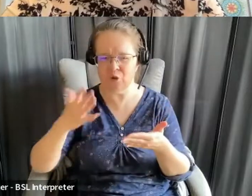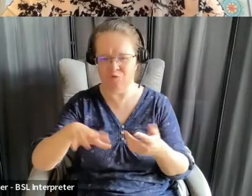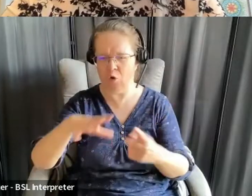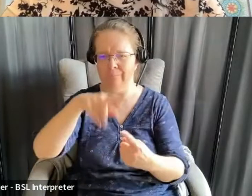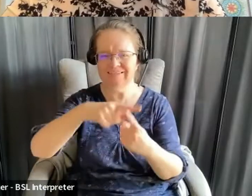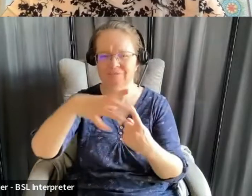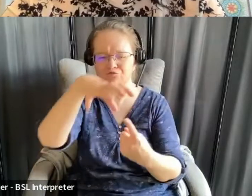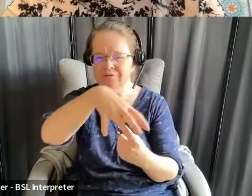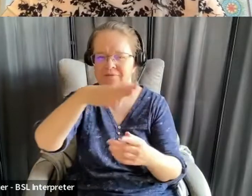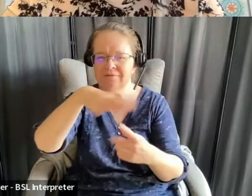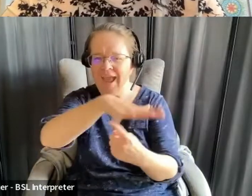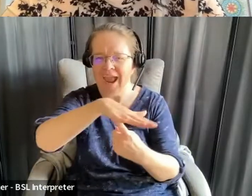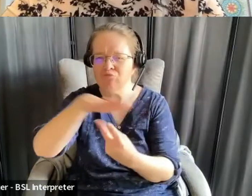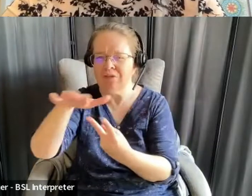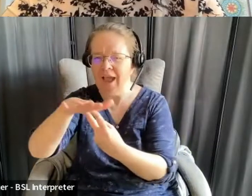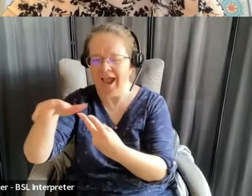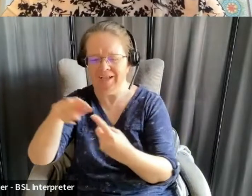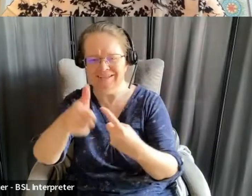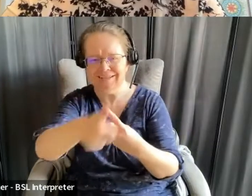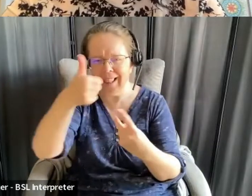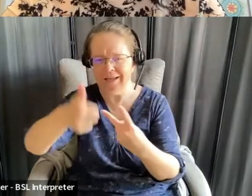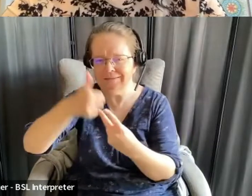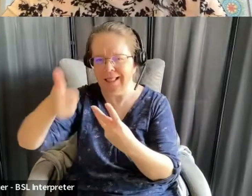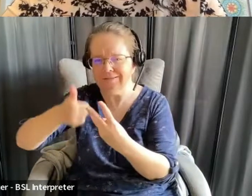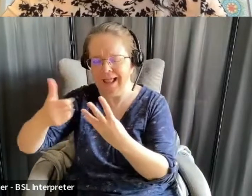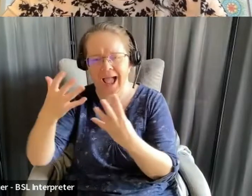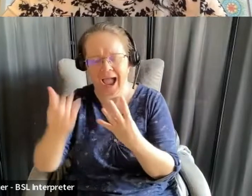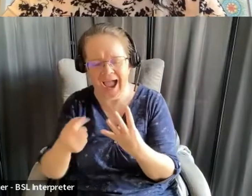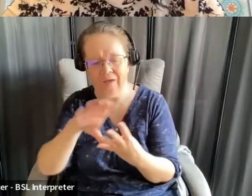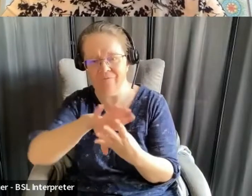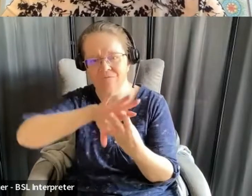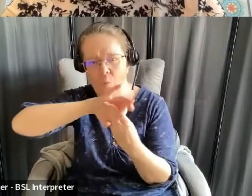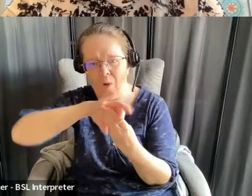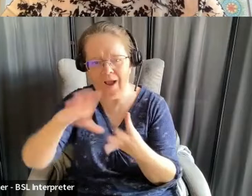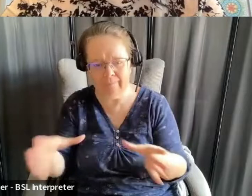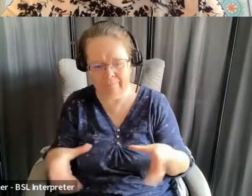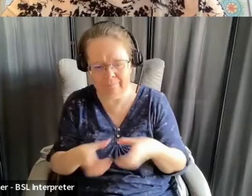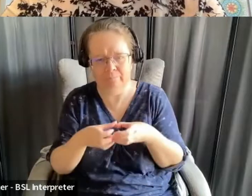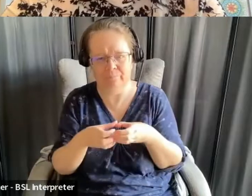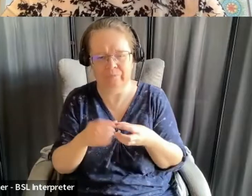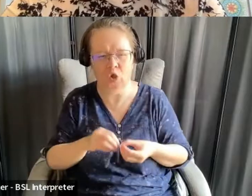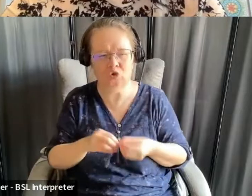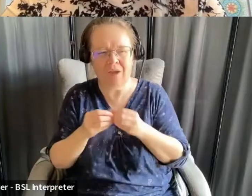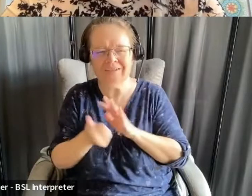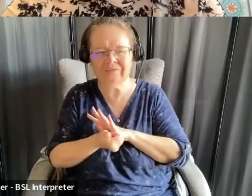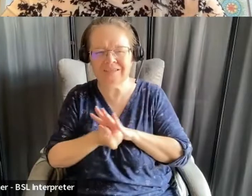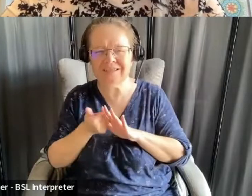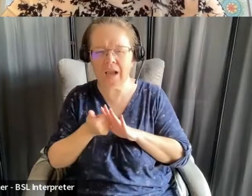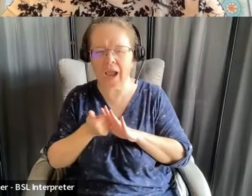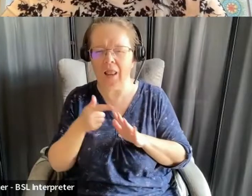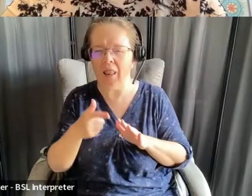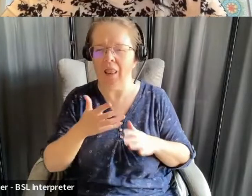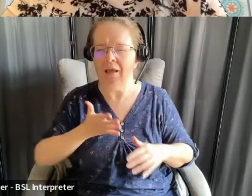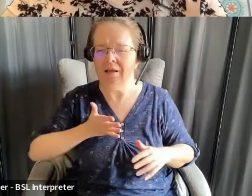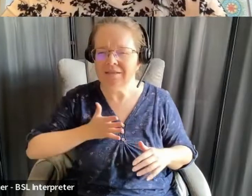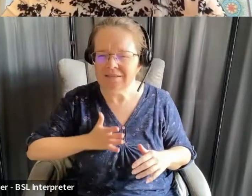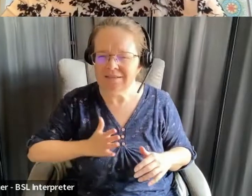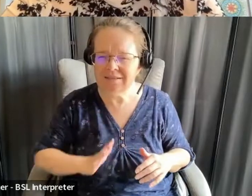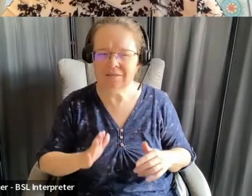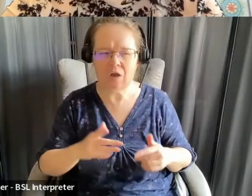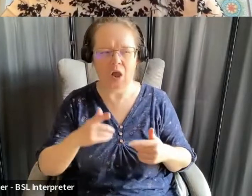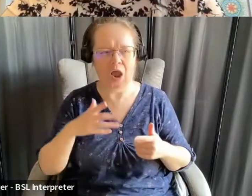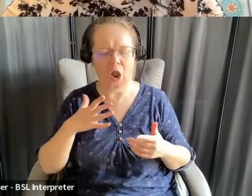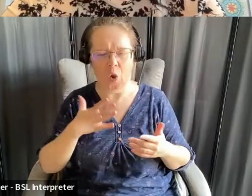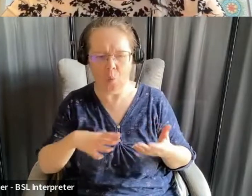sectors, and the fabulous skills that you have, those creative skills, though that desire to want to drive